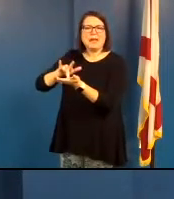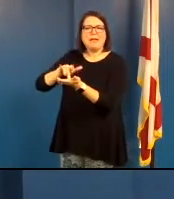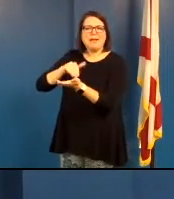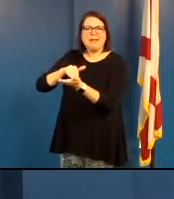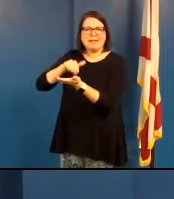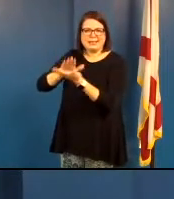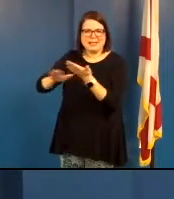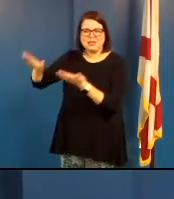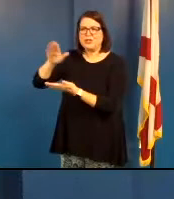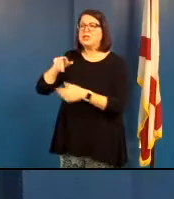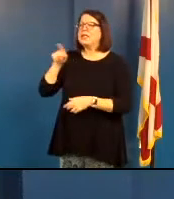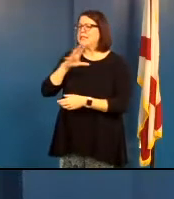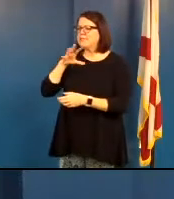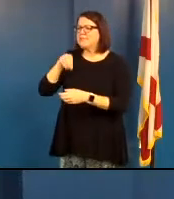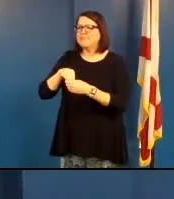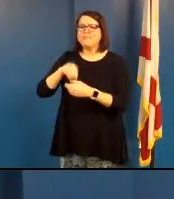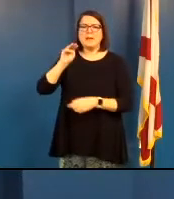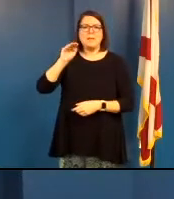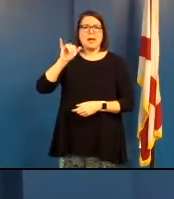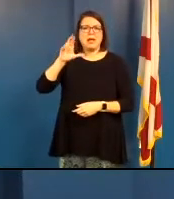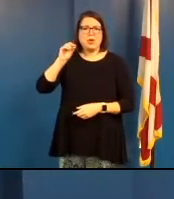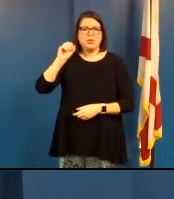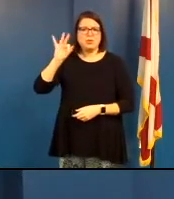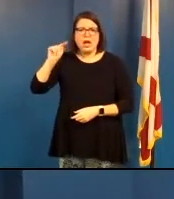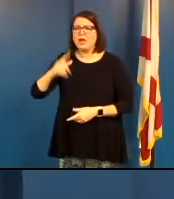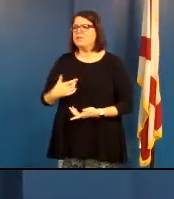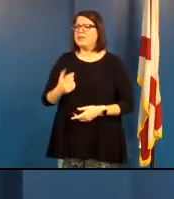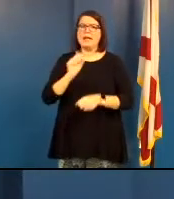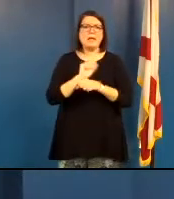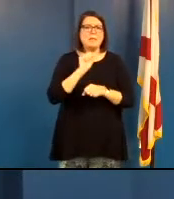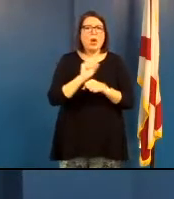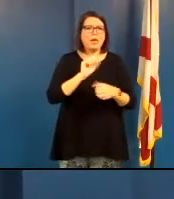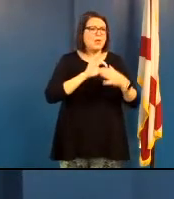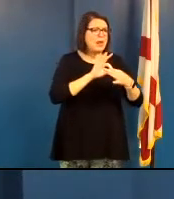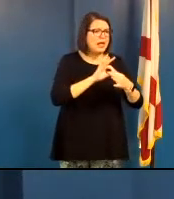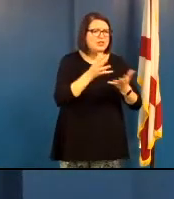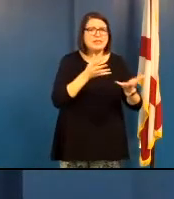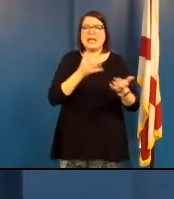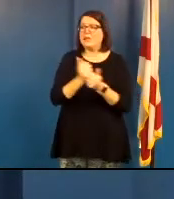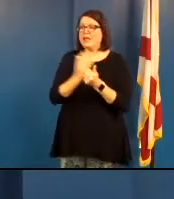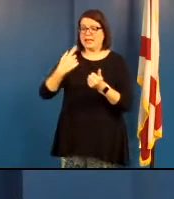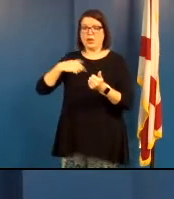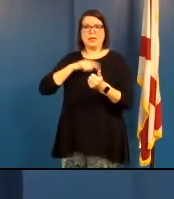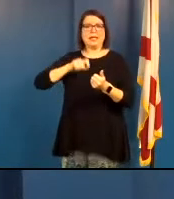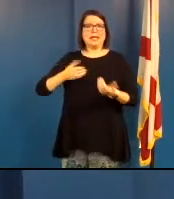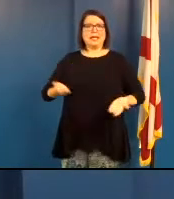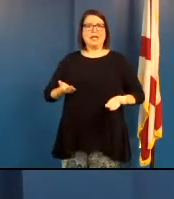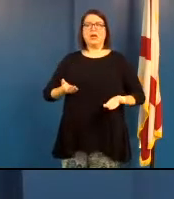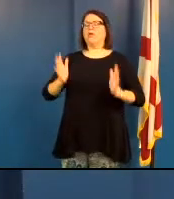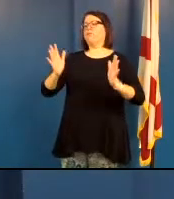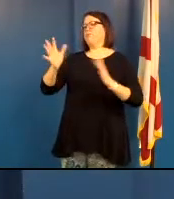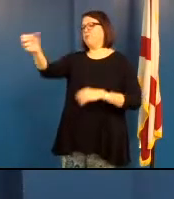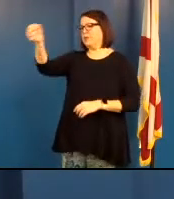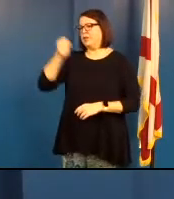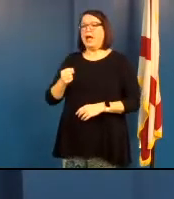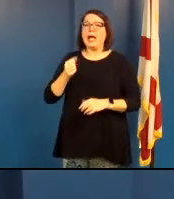relations, and everything that we need here at the college. Everyone has already said how pleased they are to work with Larry.